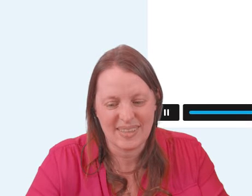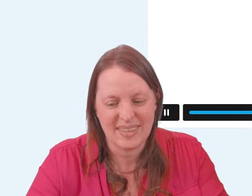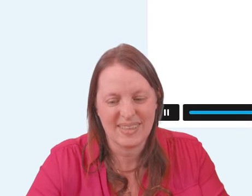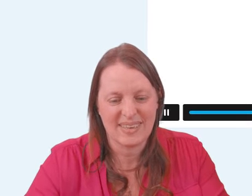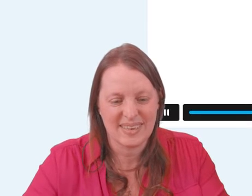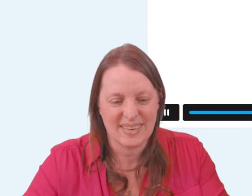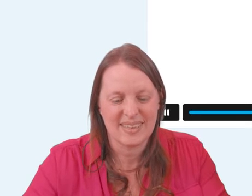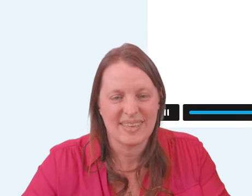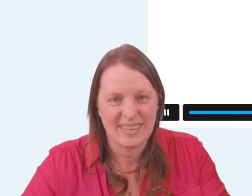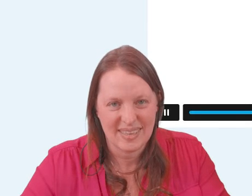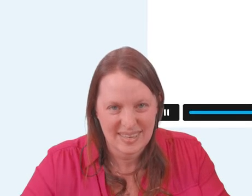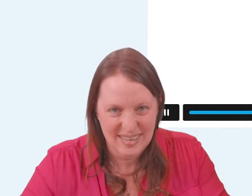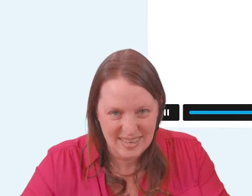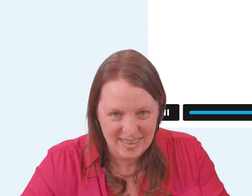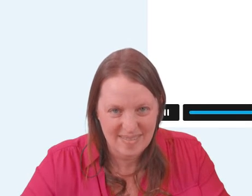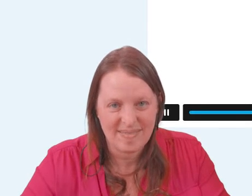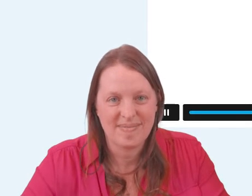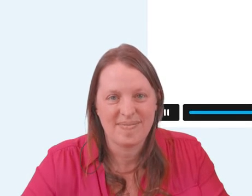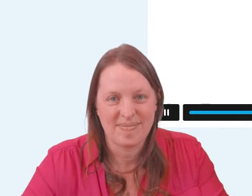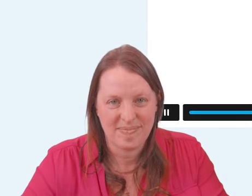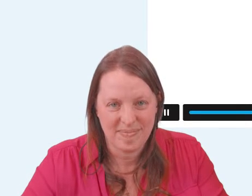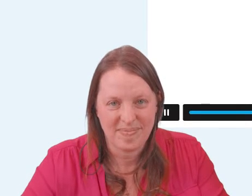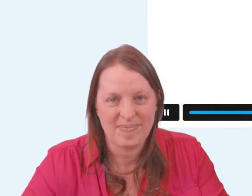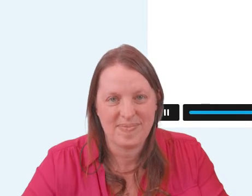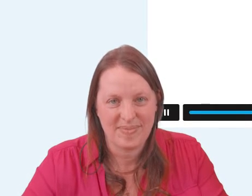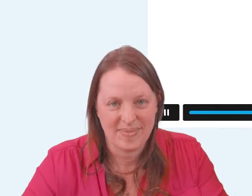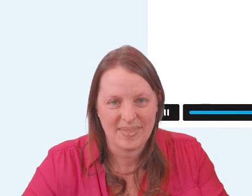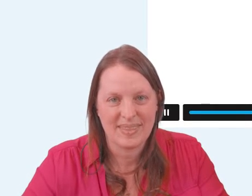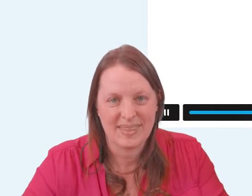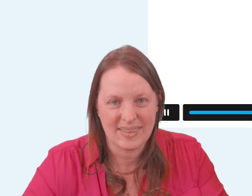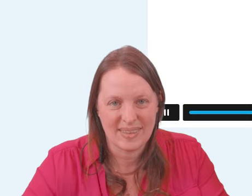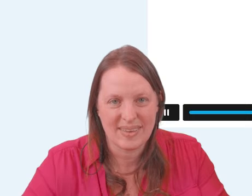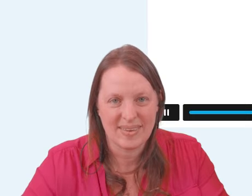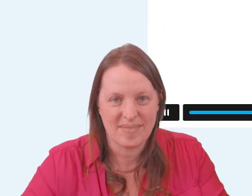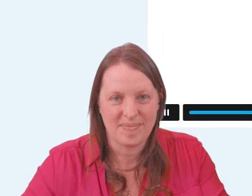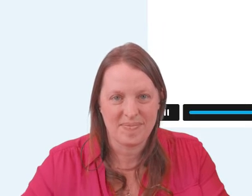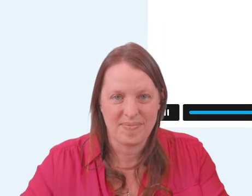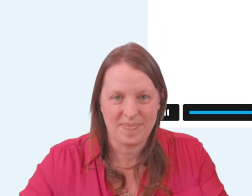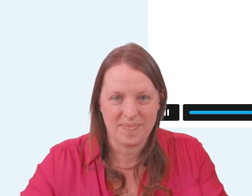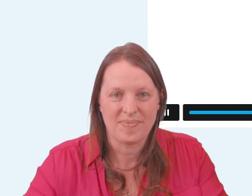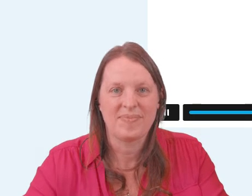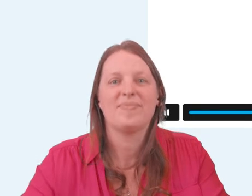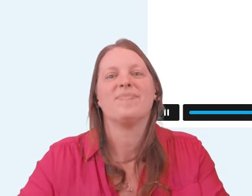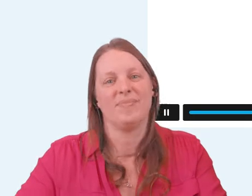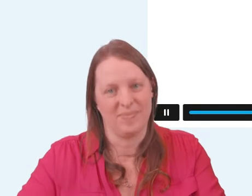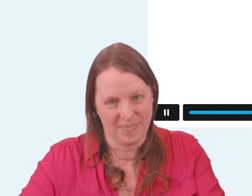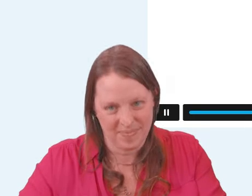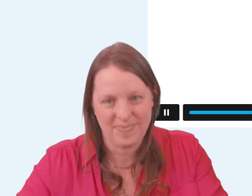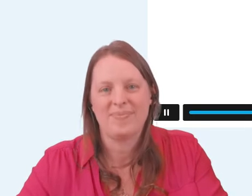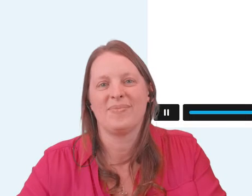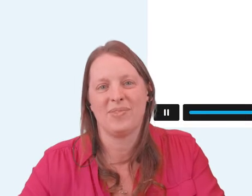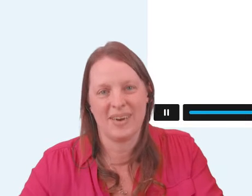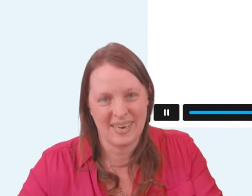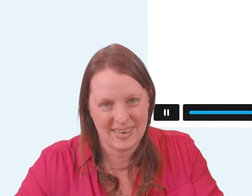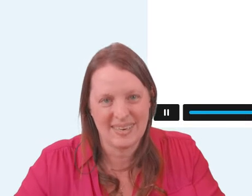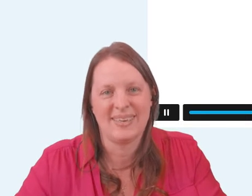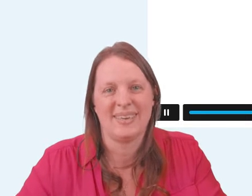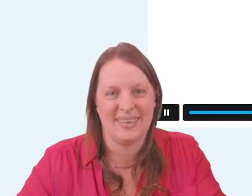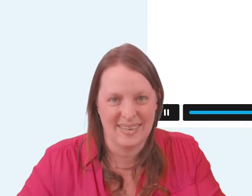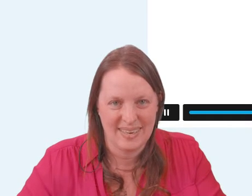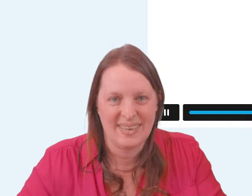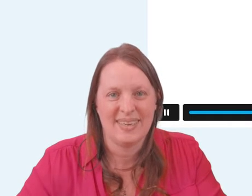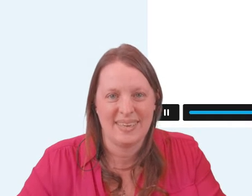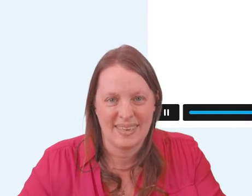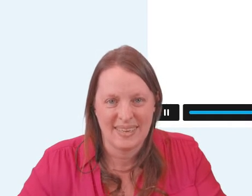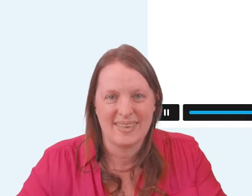Tilt the head slide forward, okay? In order to avoid the particle getting back to the canal. This is a